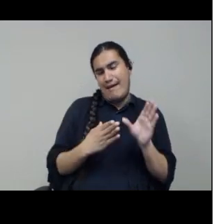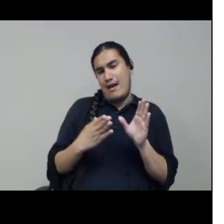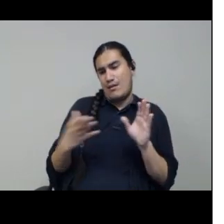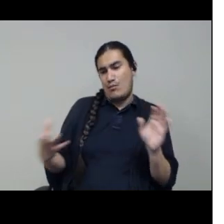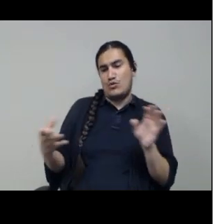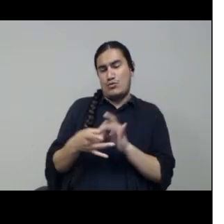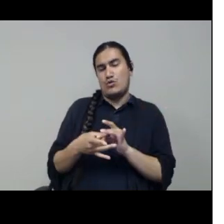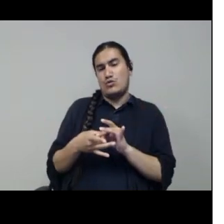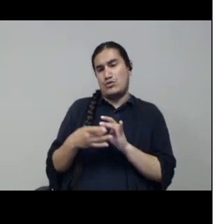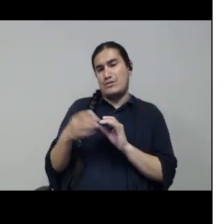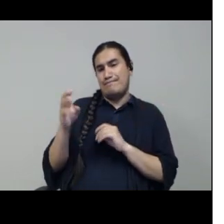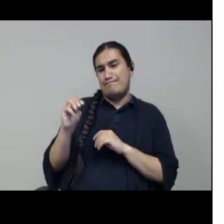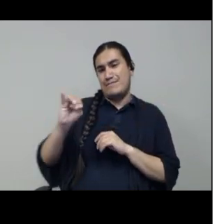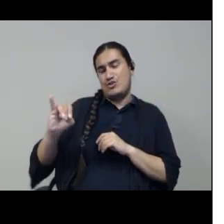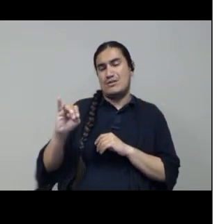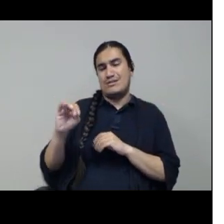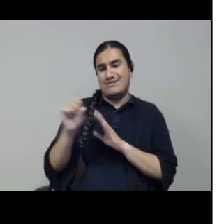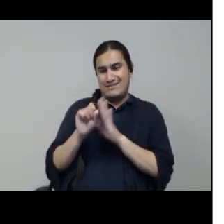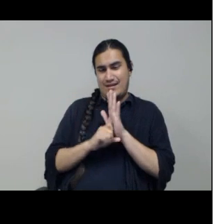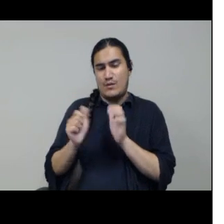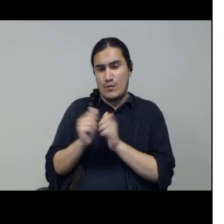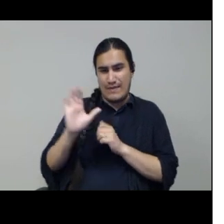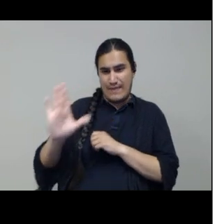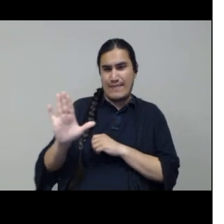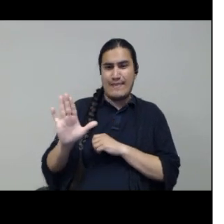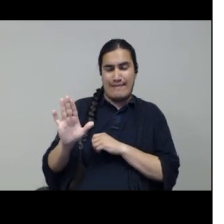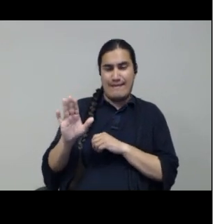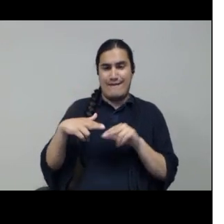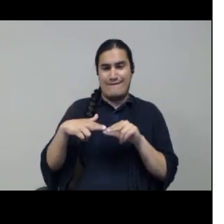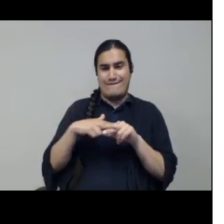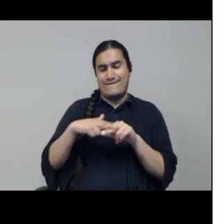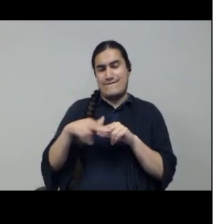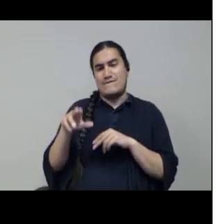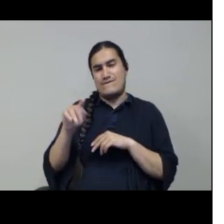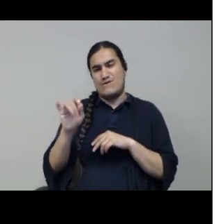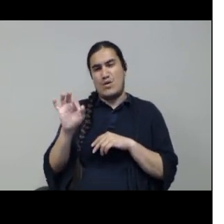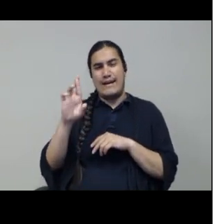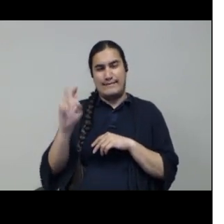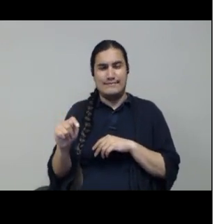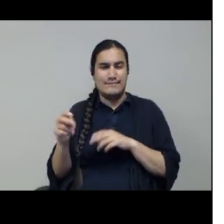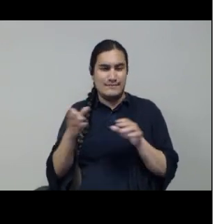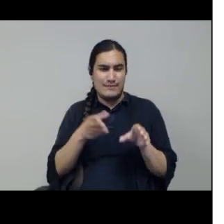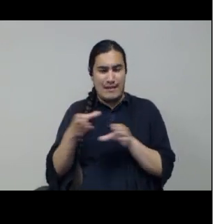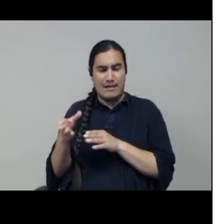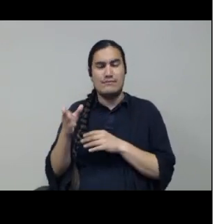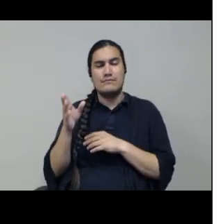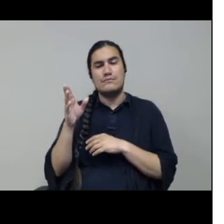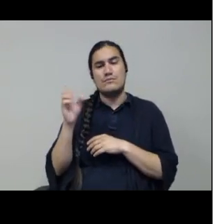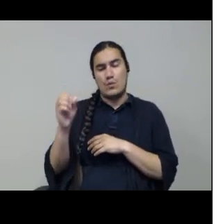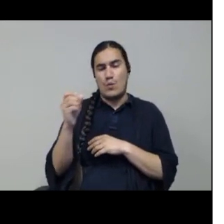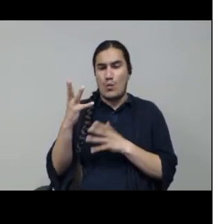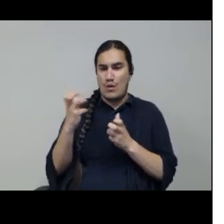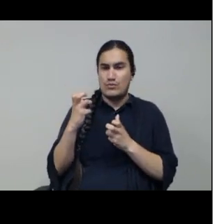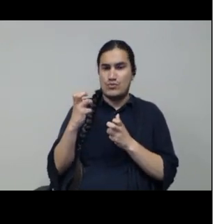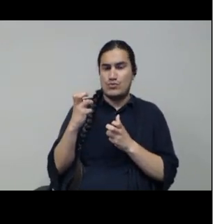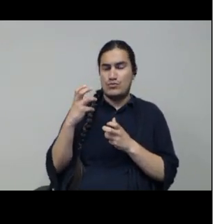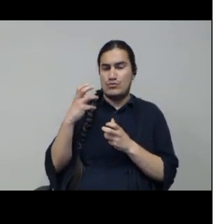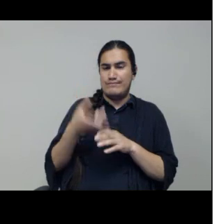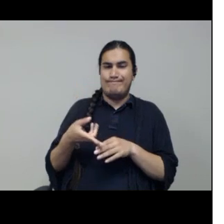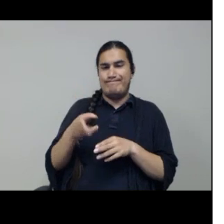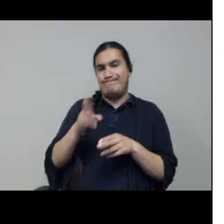State Transportation Plan with their freight and rail plan. So we want to look for opportunities to create some efficiencies